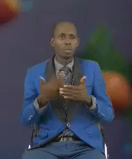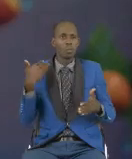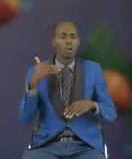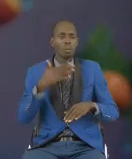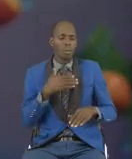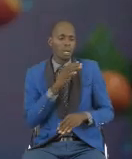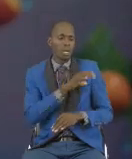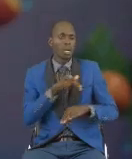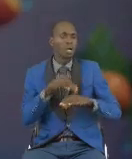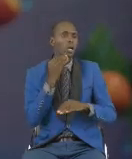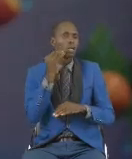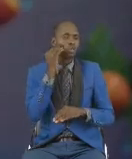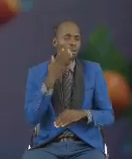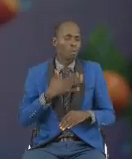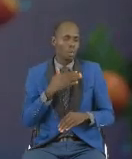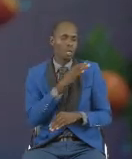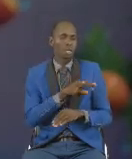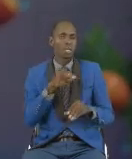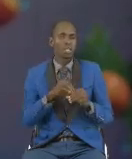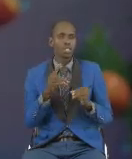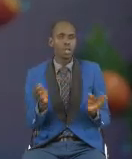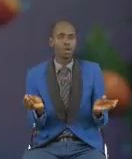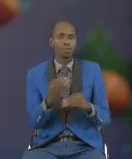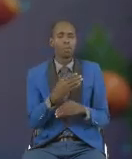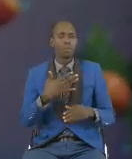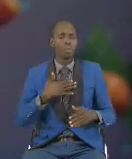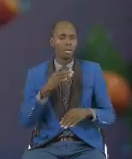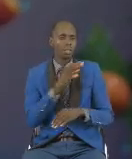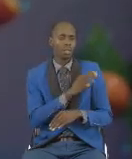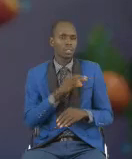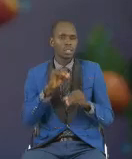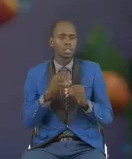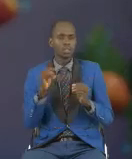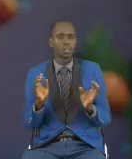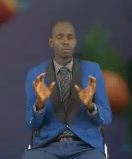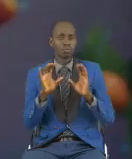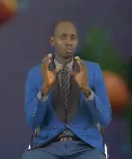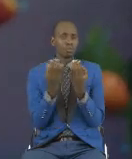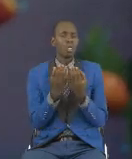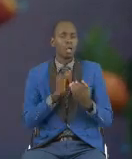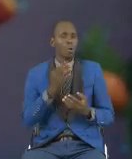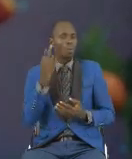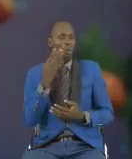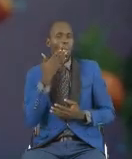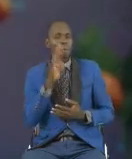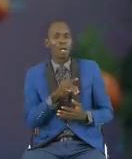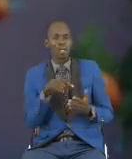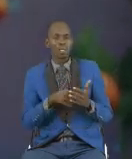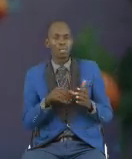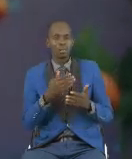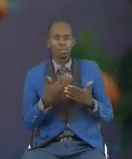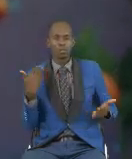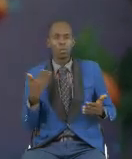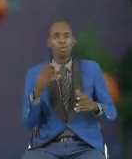office, my character in the community, I was like this before. Everybody knew I was a ruffian. But